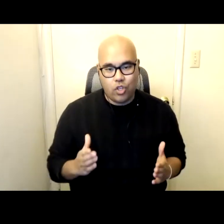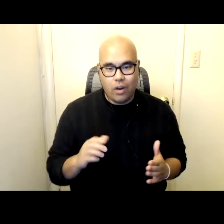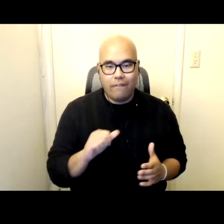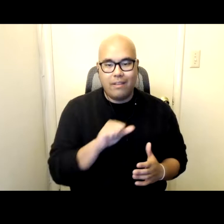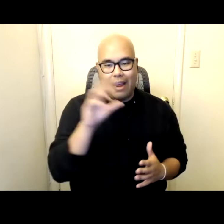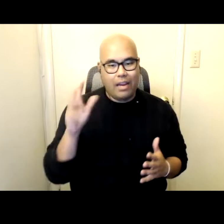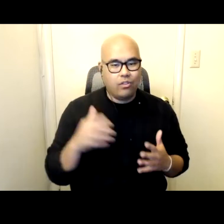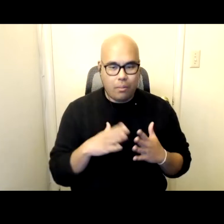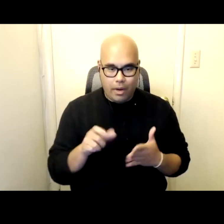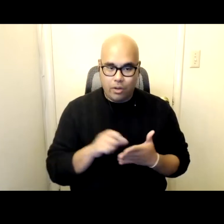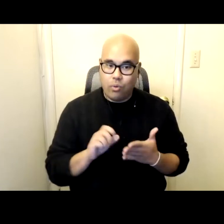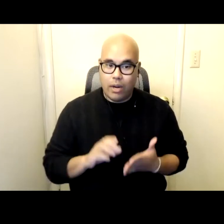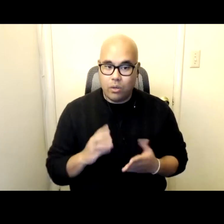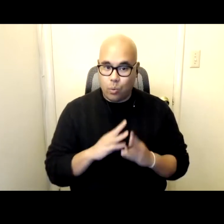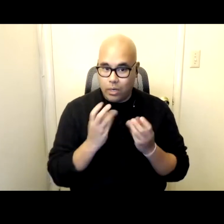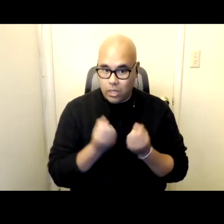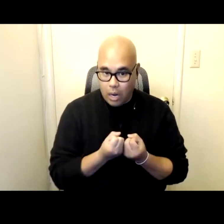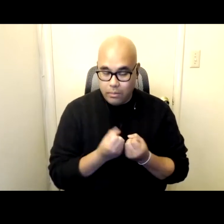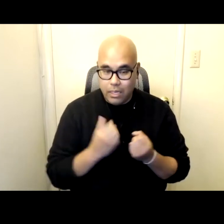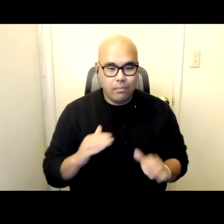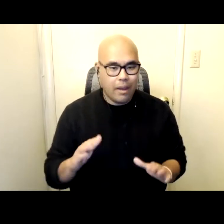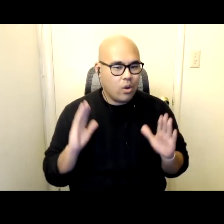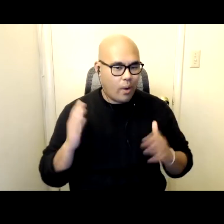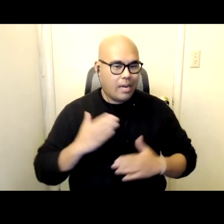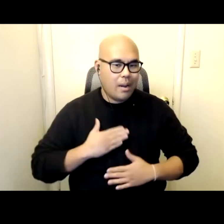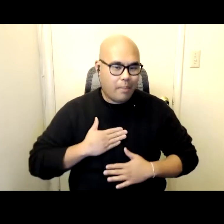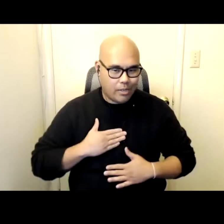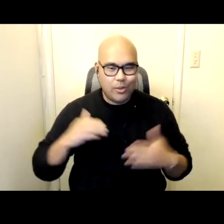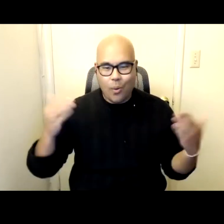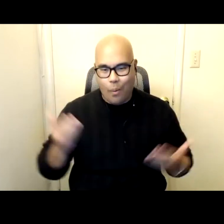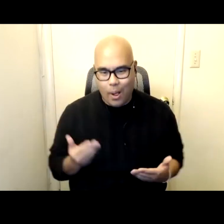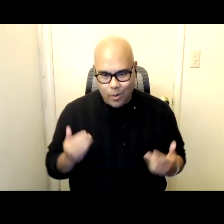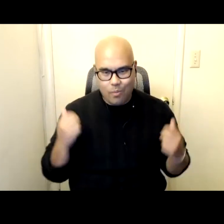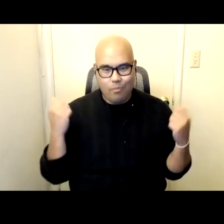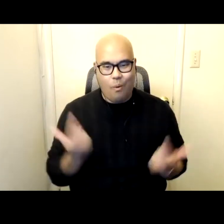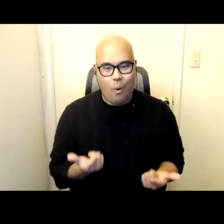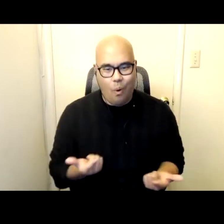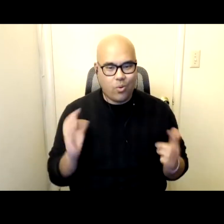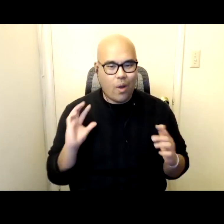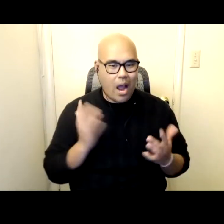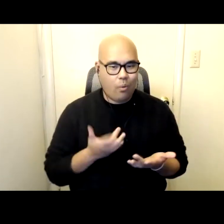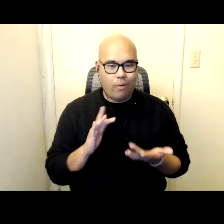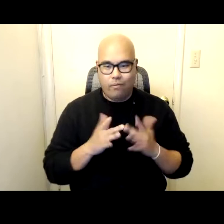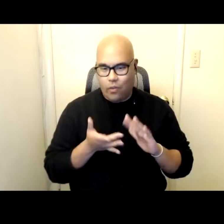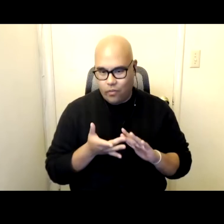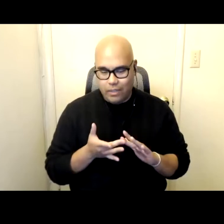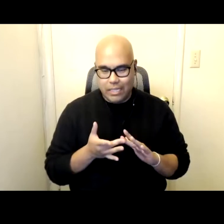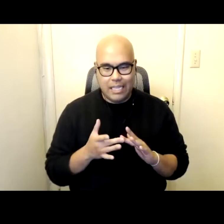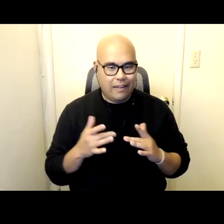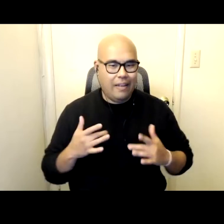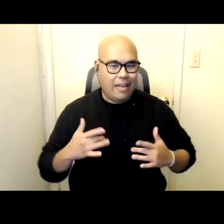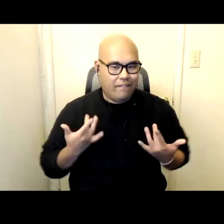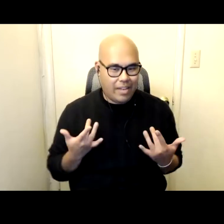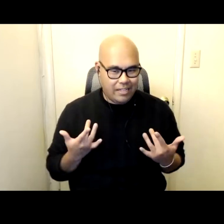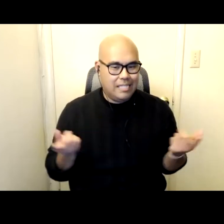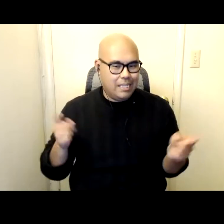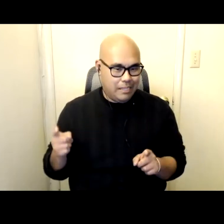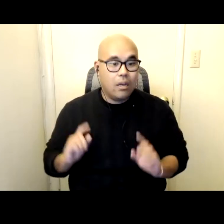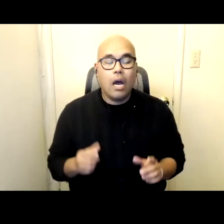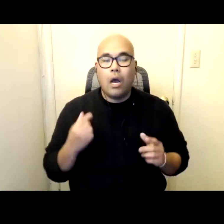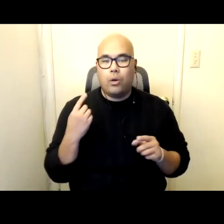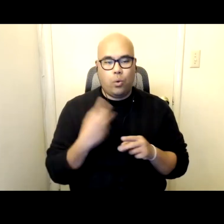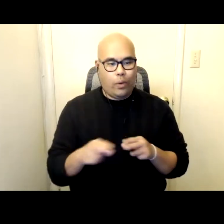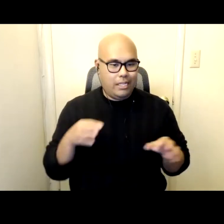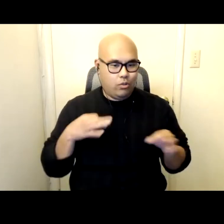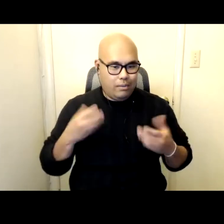American Writers Workshop, and it is my great pleasure to welcome you to our virtual event space. A quick visual description